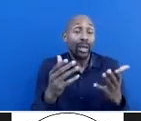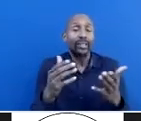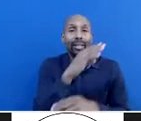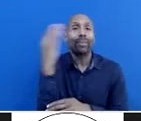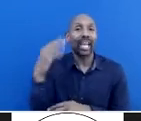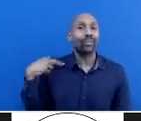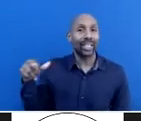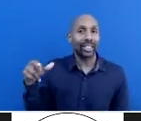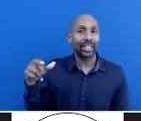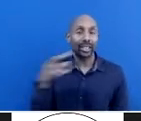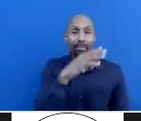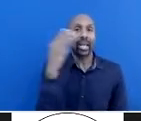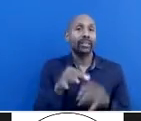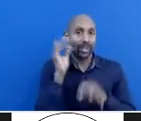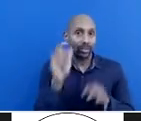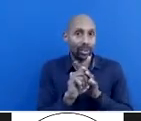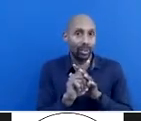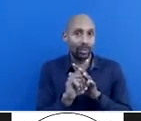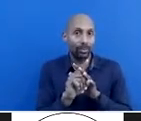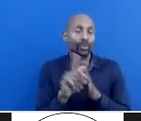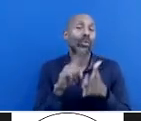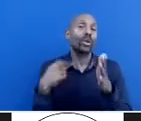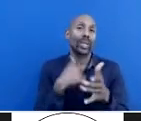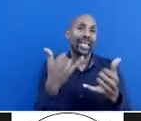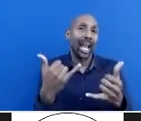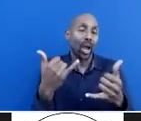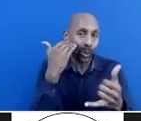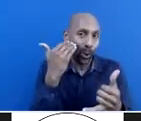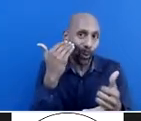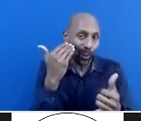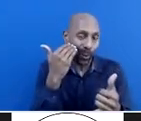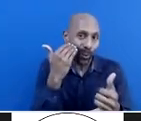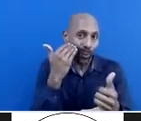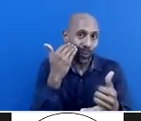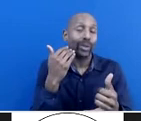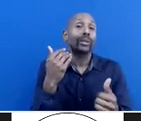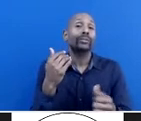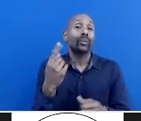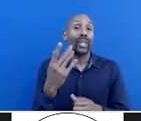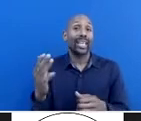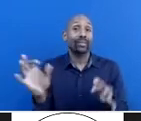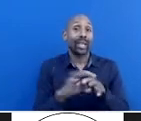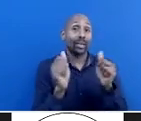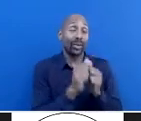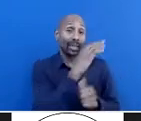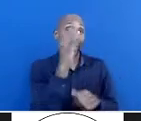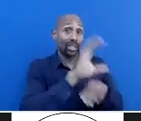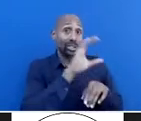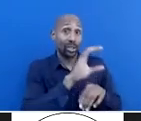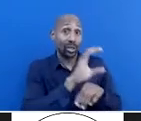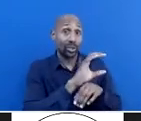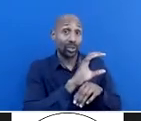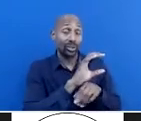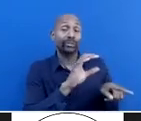that ultimately gets associated with the Black church, because the Black church is